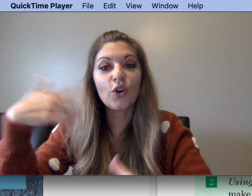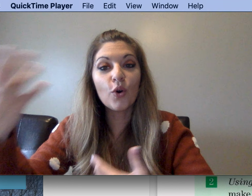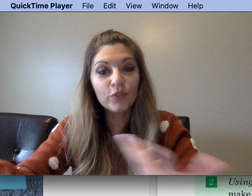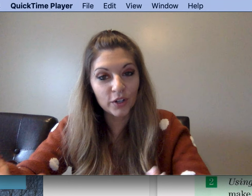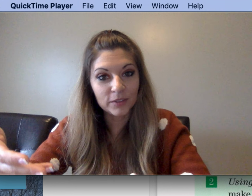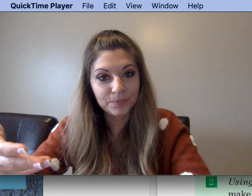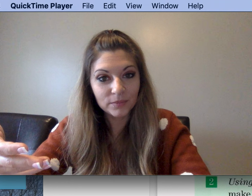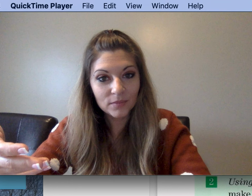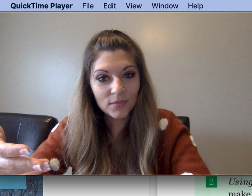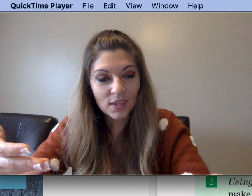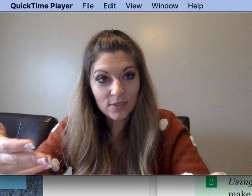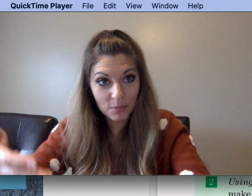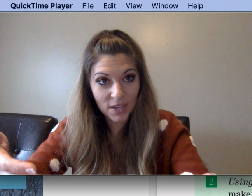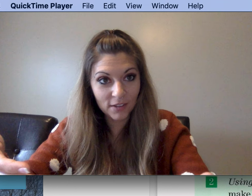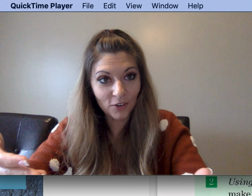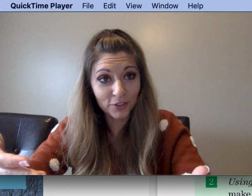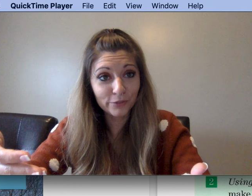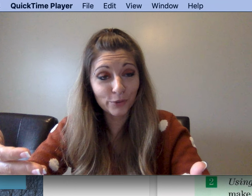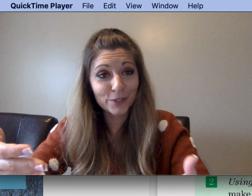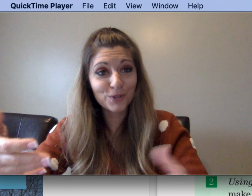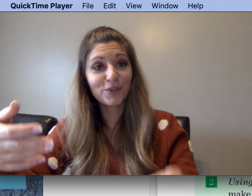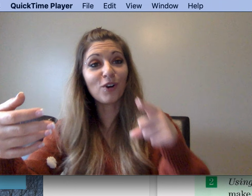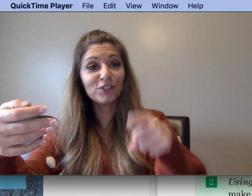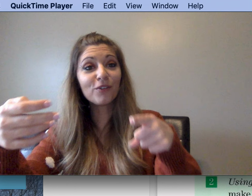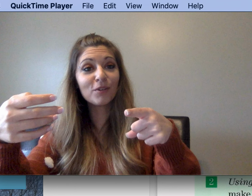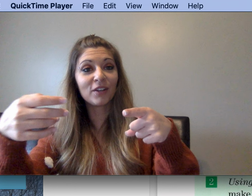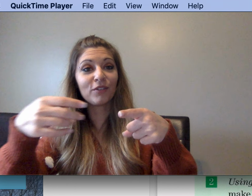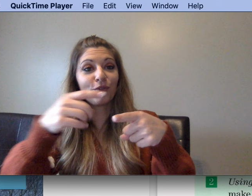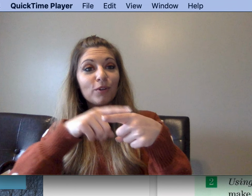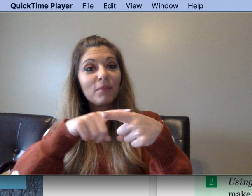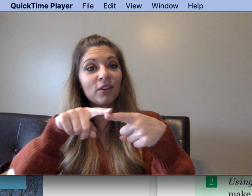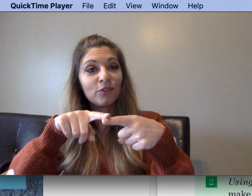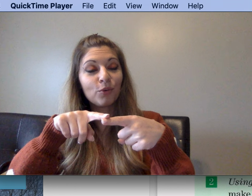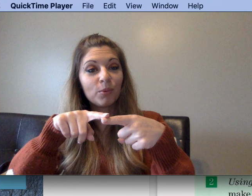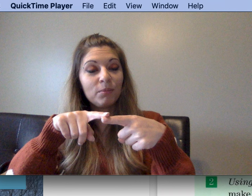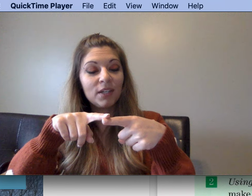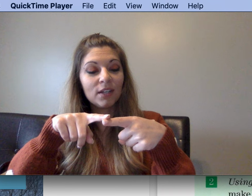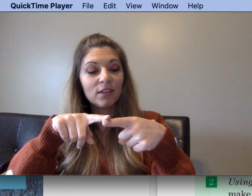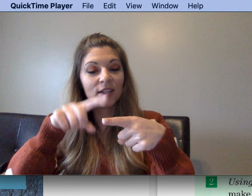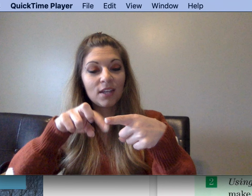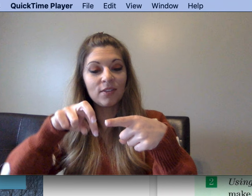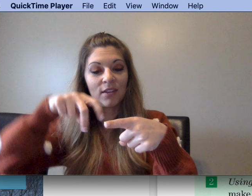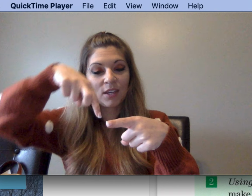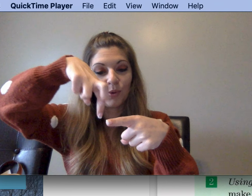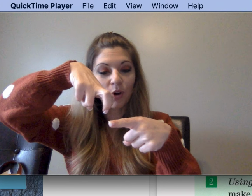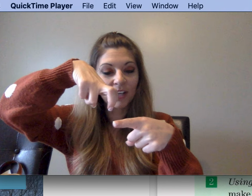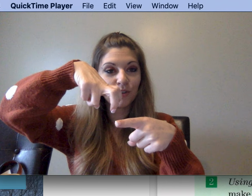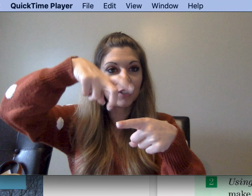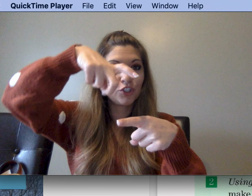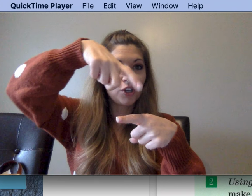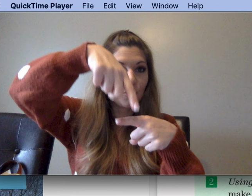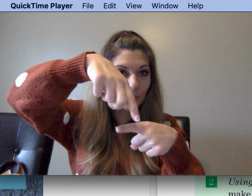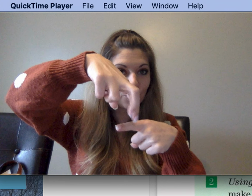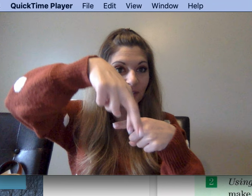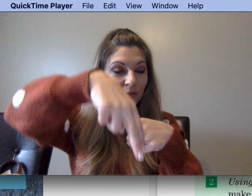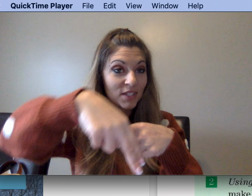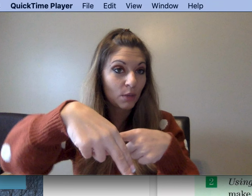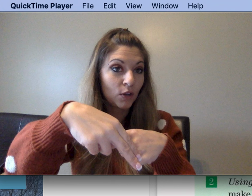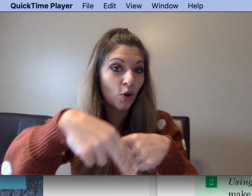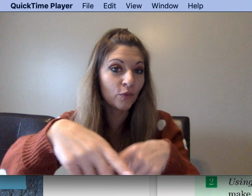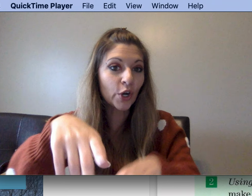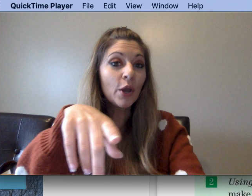walked over the man on the floor. So if he walked over the man on the floor would be this, and then he would walk, and you could show the motion